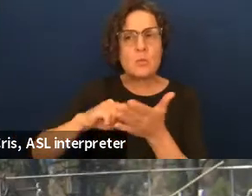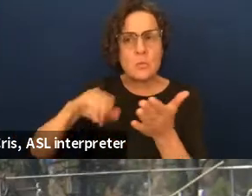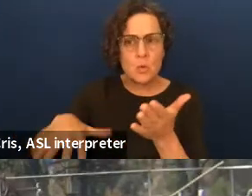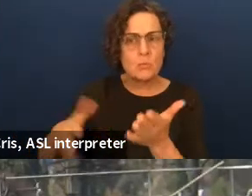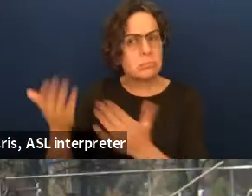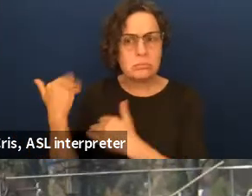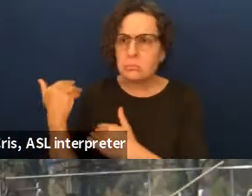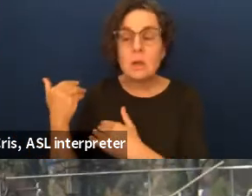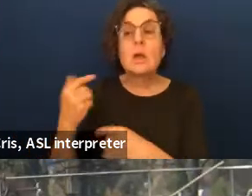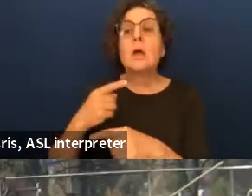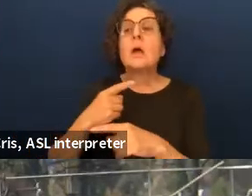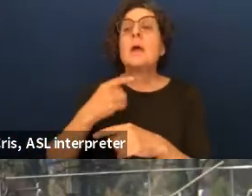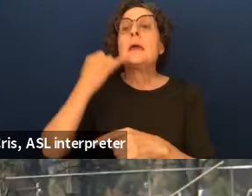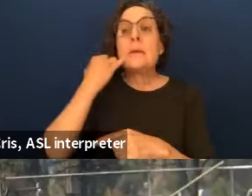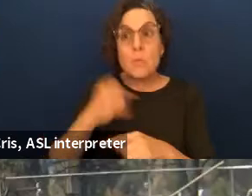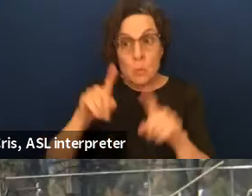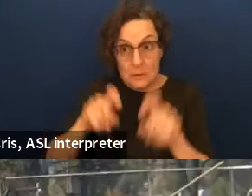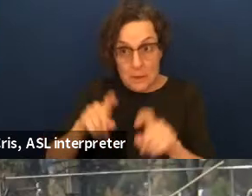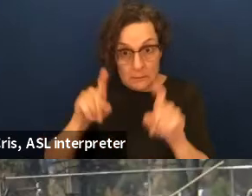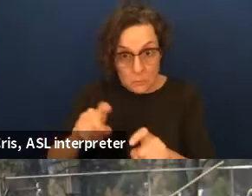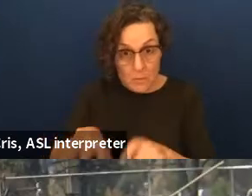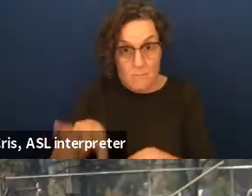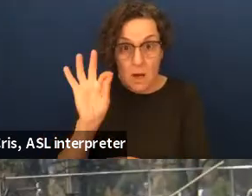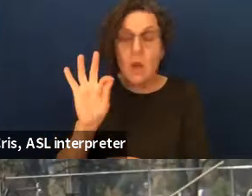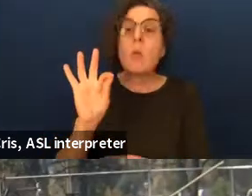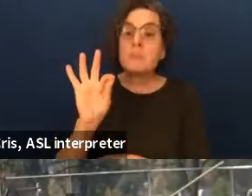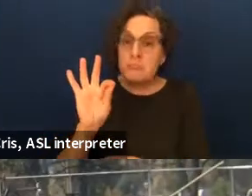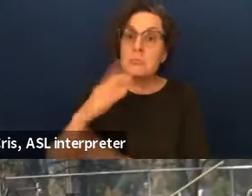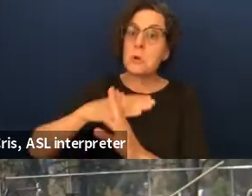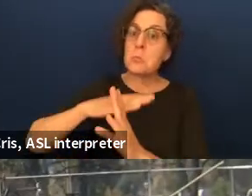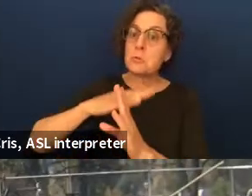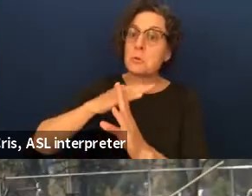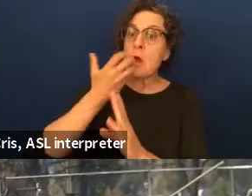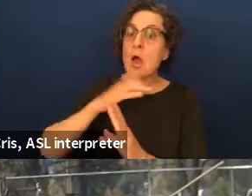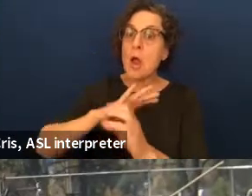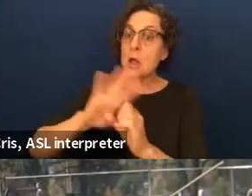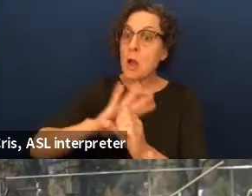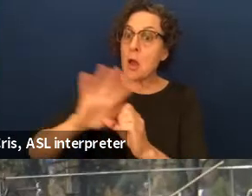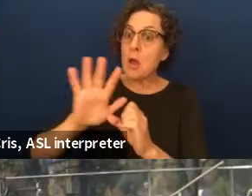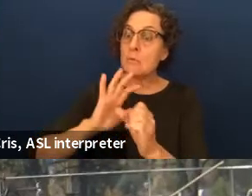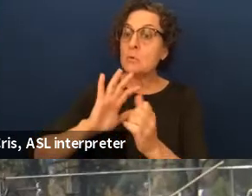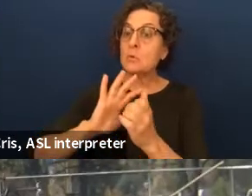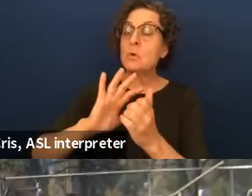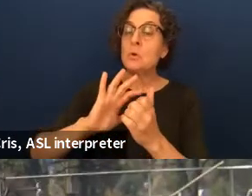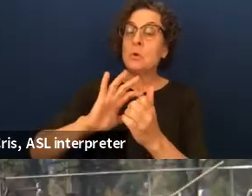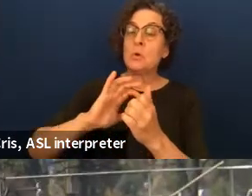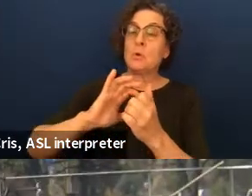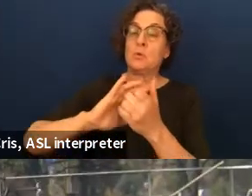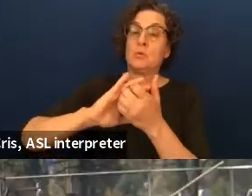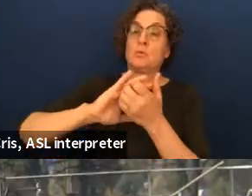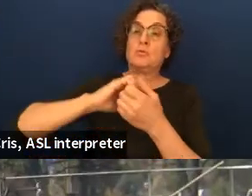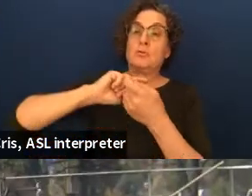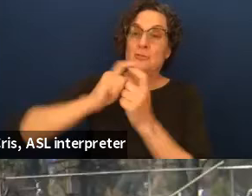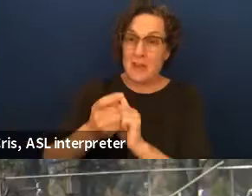to show that it didn't get hot enough, and sometimes it can be saved, but